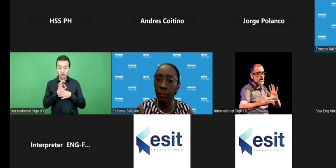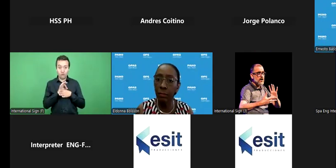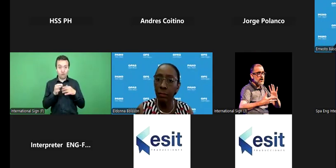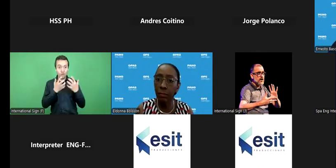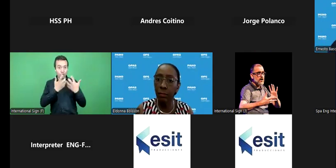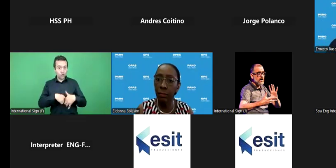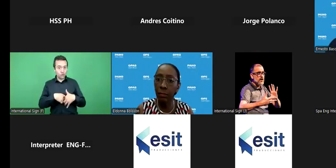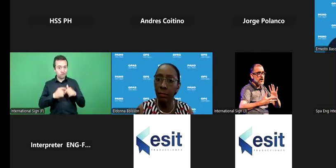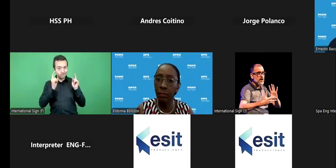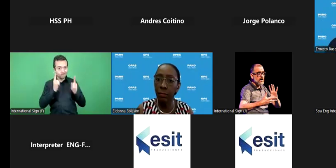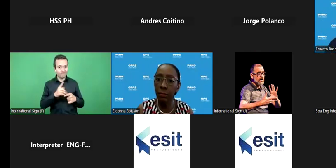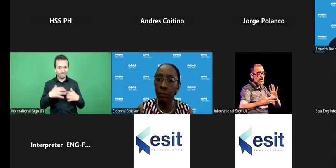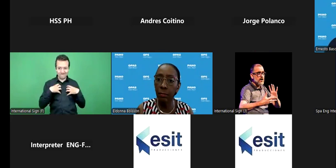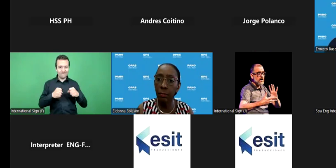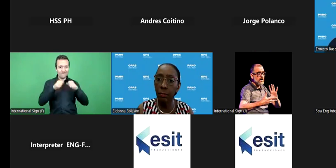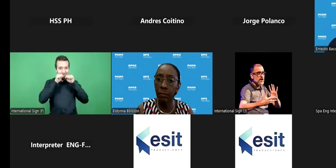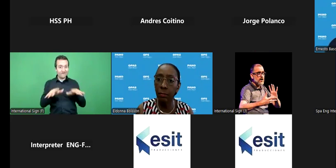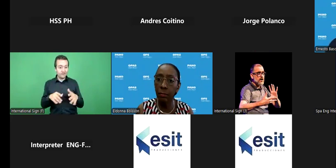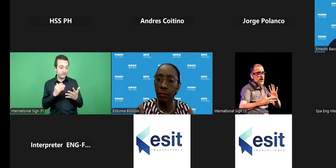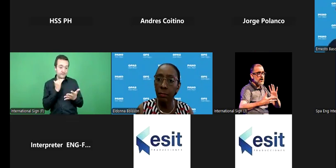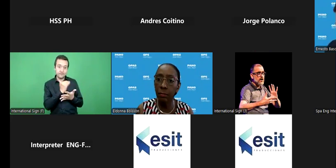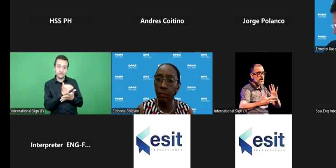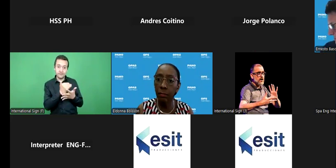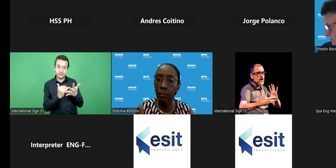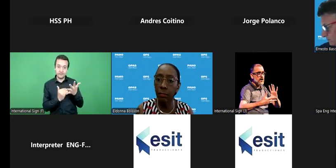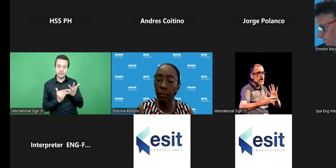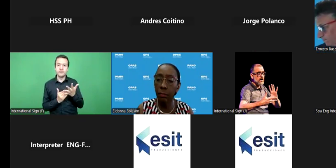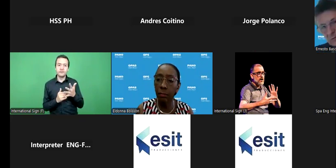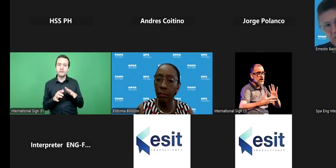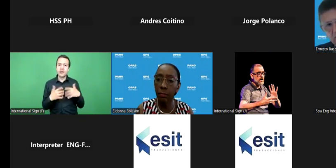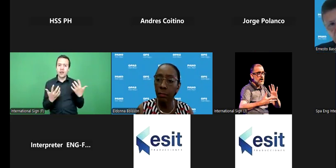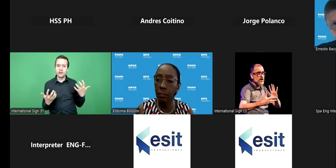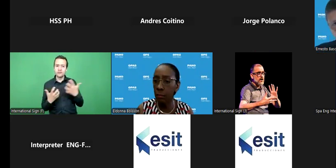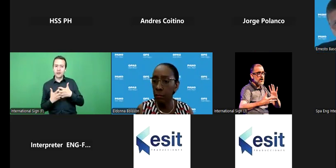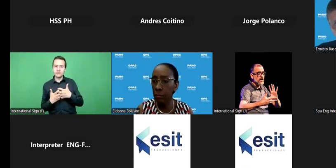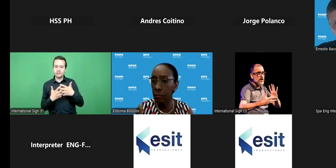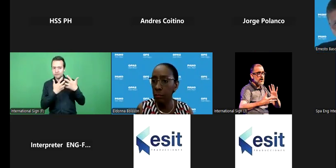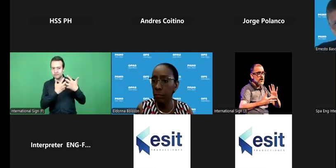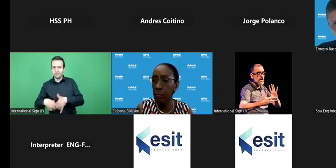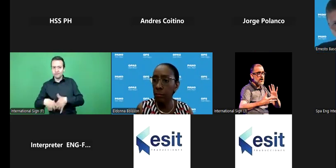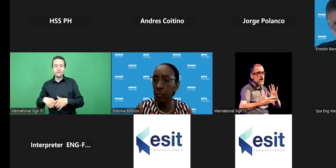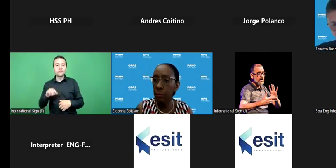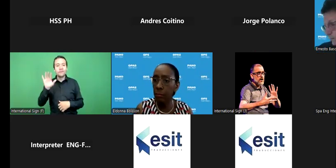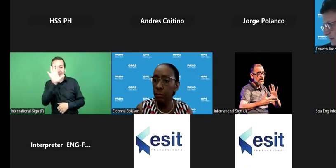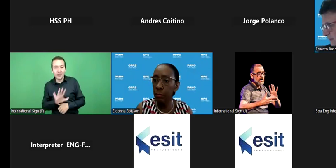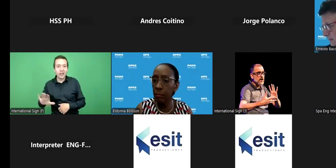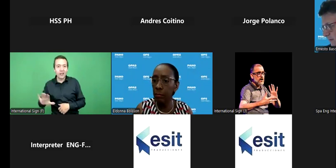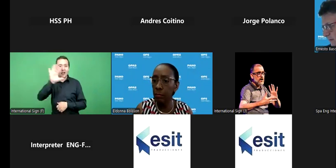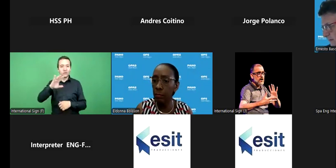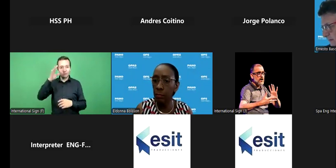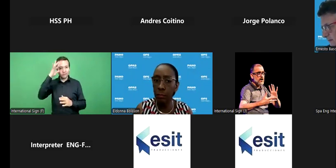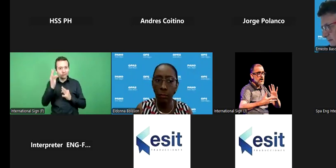together with the country cooperation strategy, well, the current country cooperation strategy in Belize runs